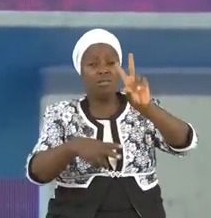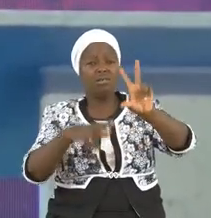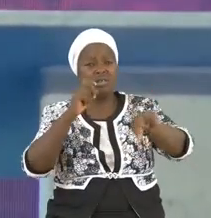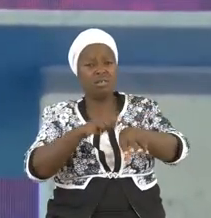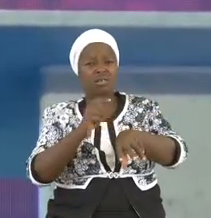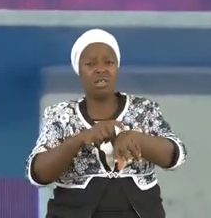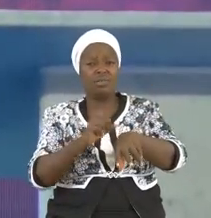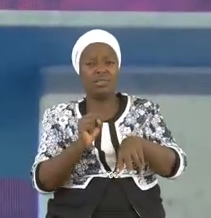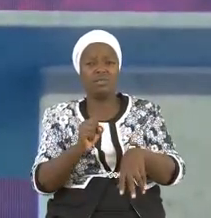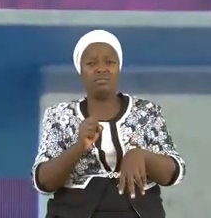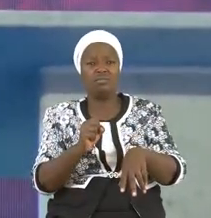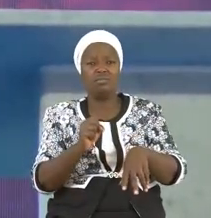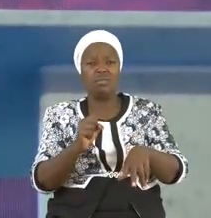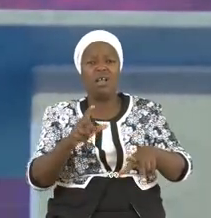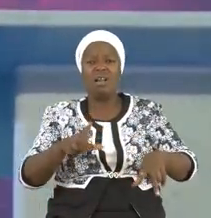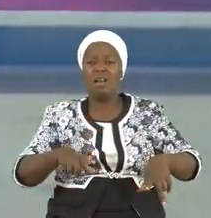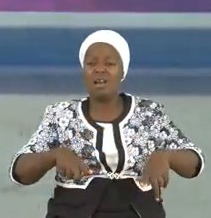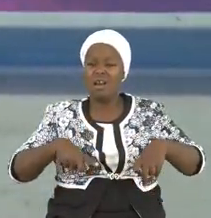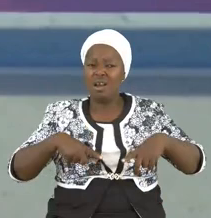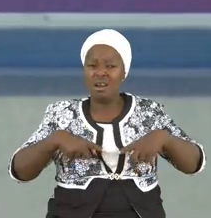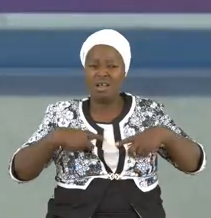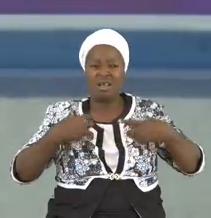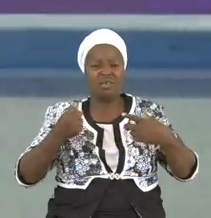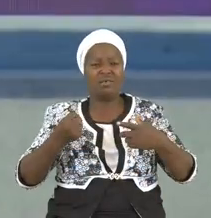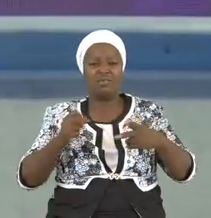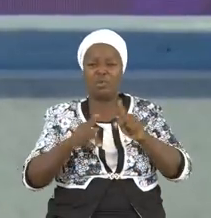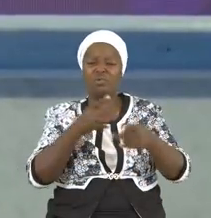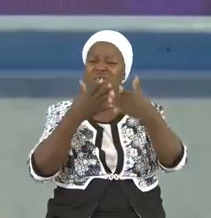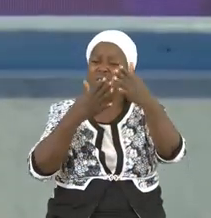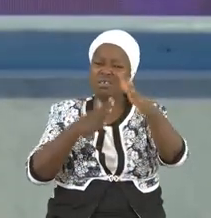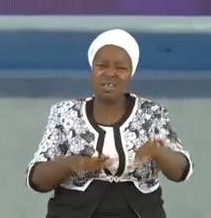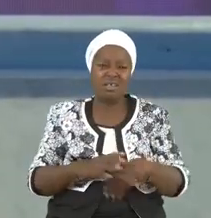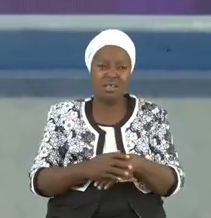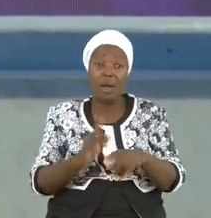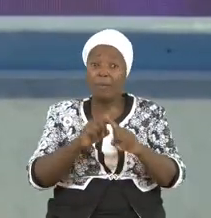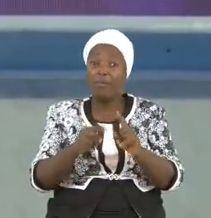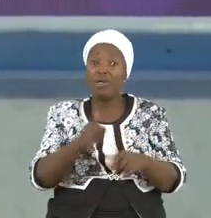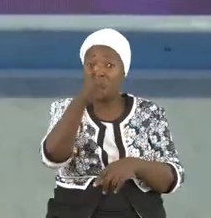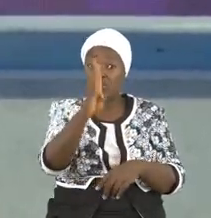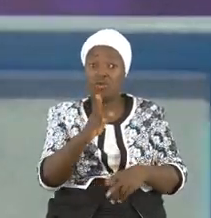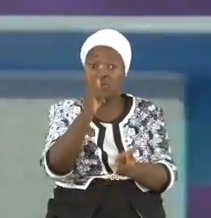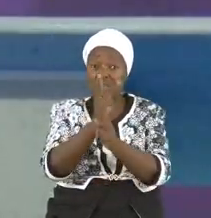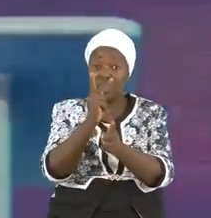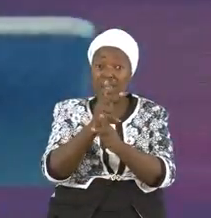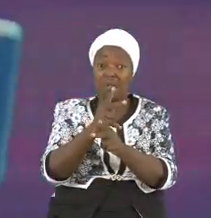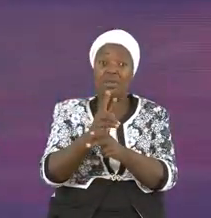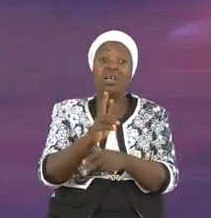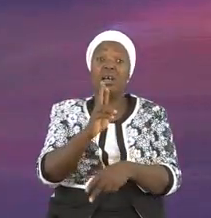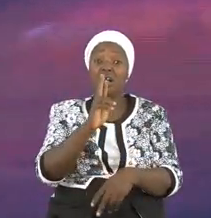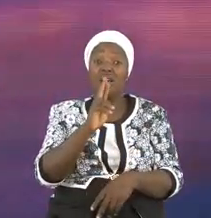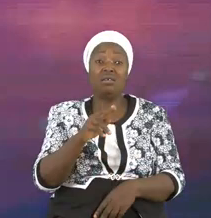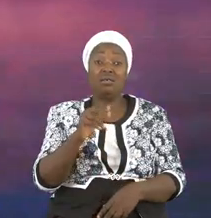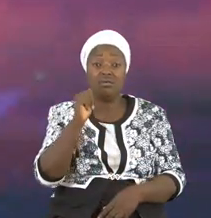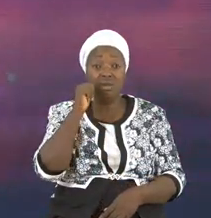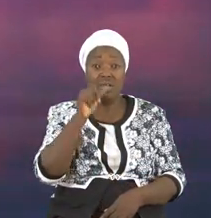Lives were lost, but God spared her life. Only that